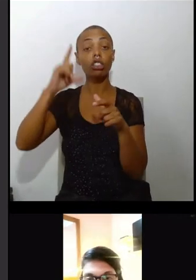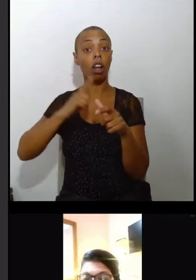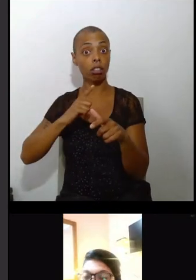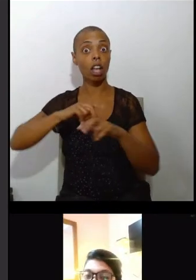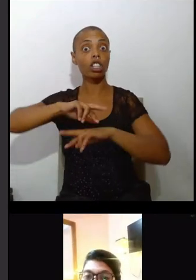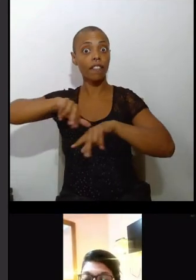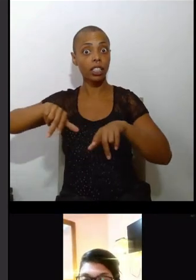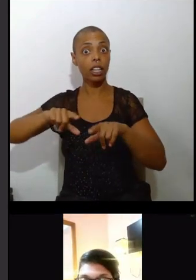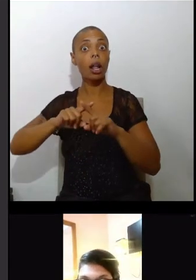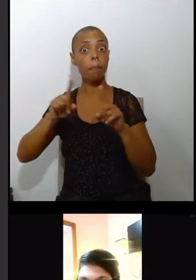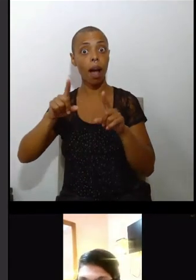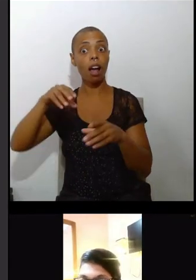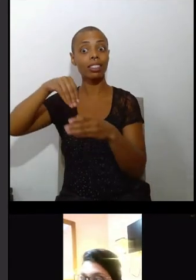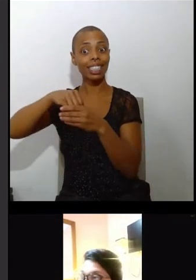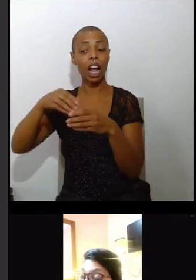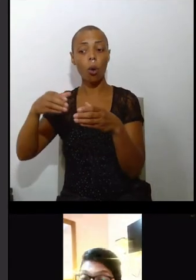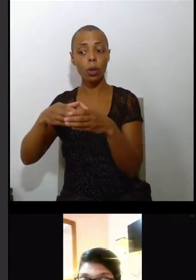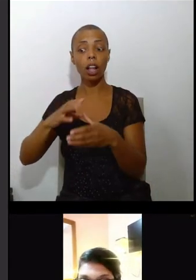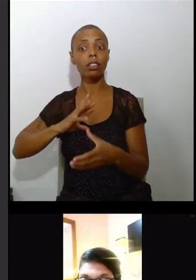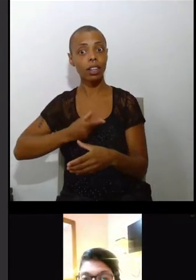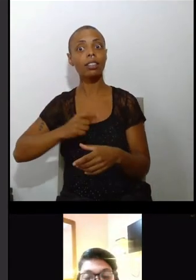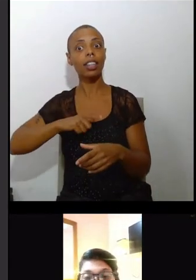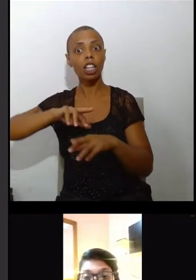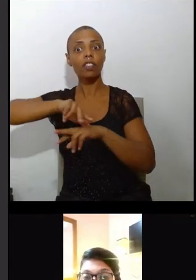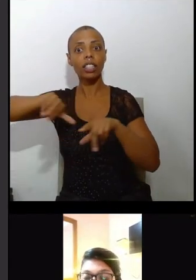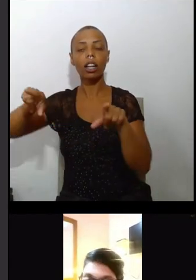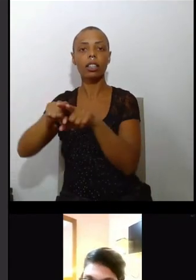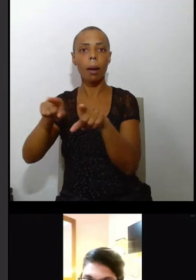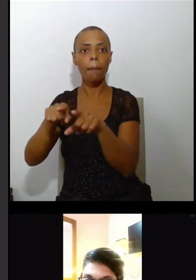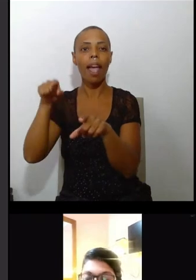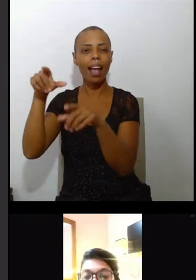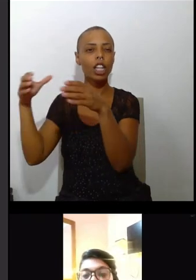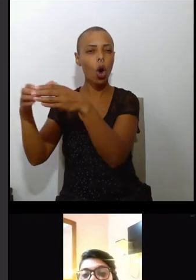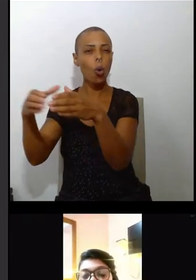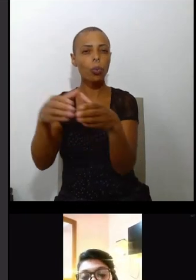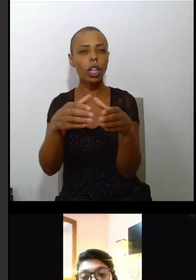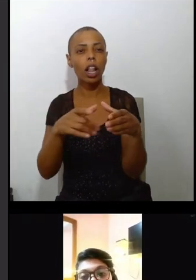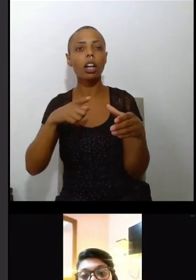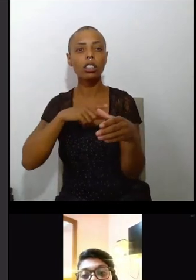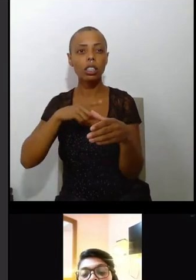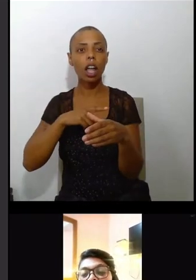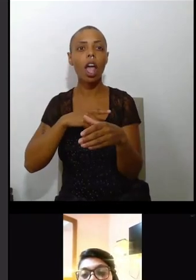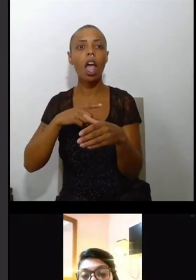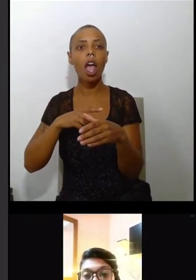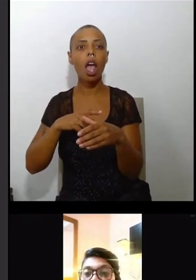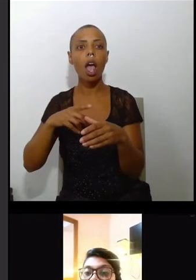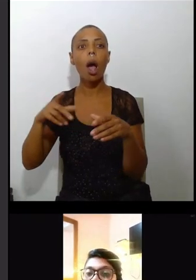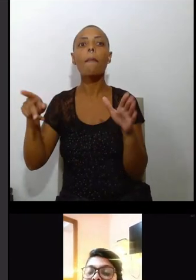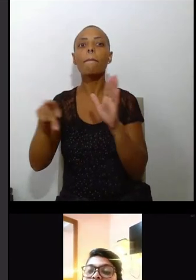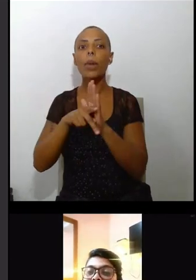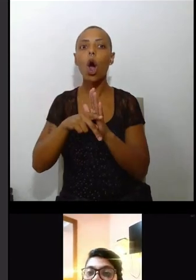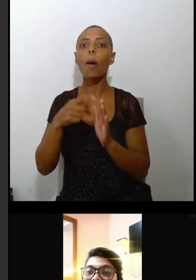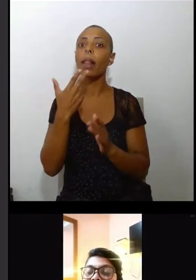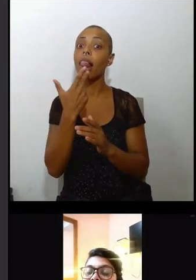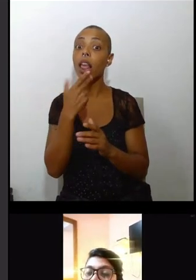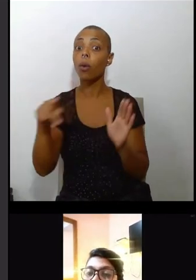its own language has its own uh food has its own dressing and the transgender Community also keeps changing